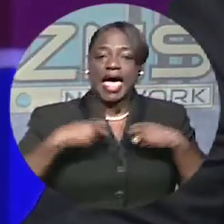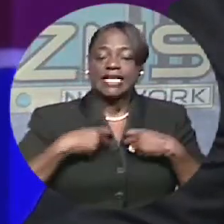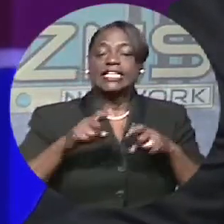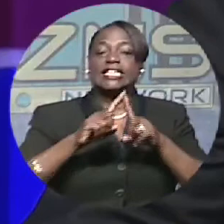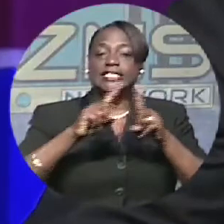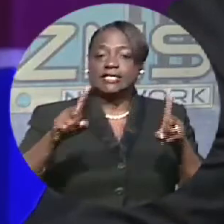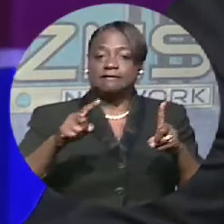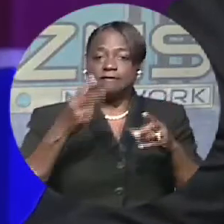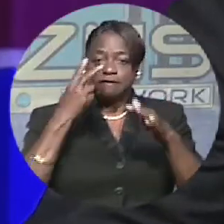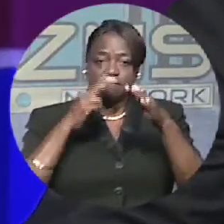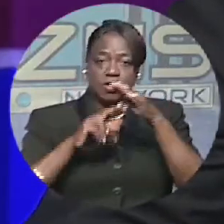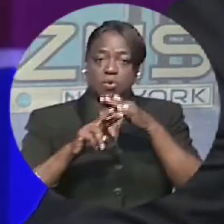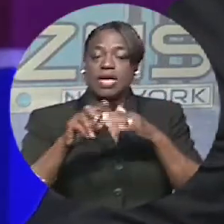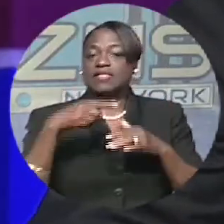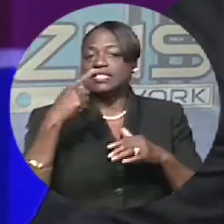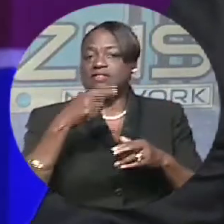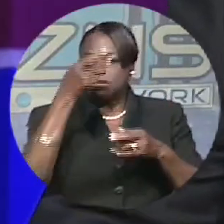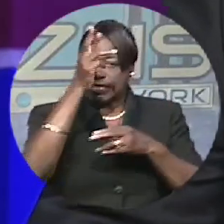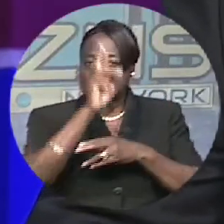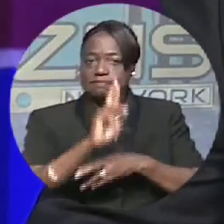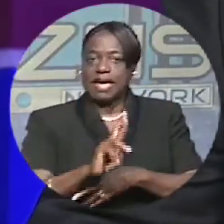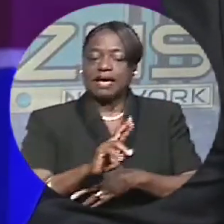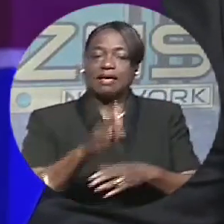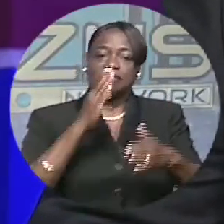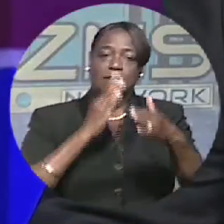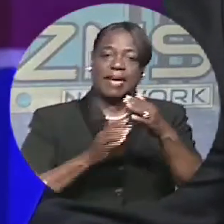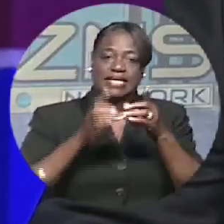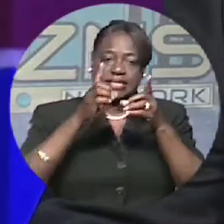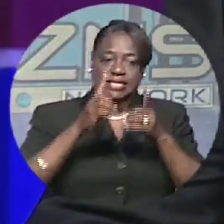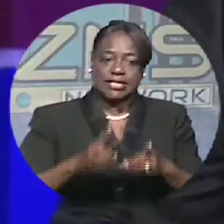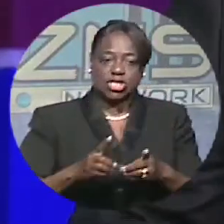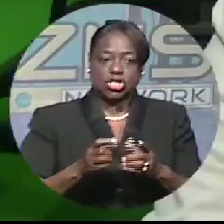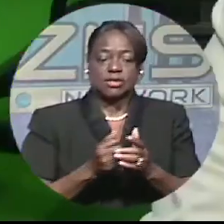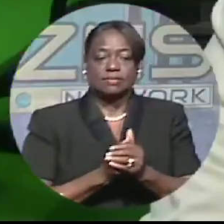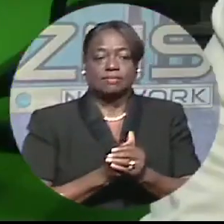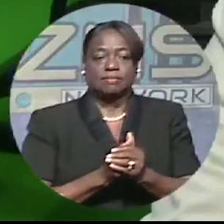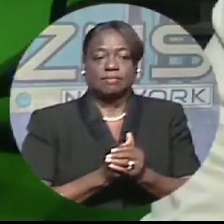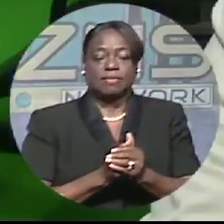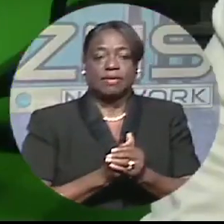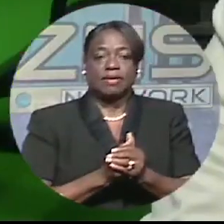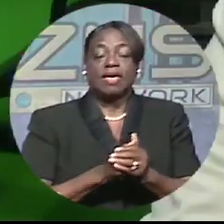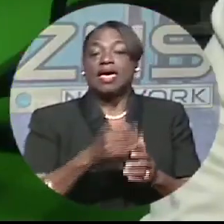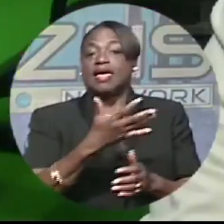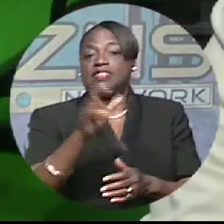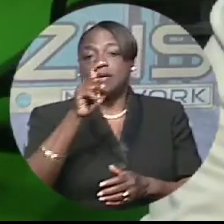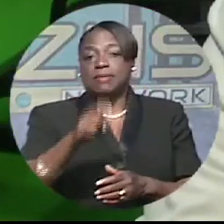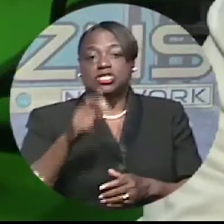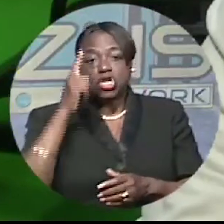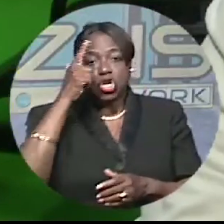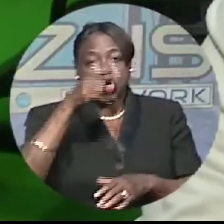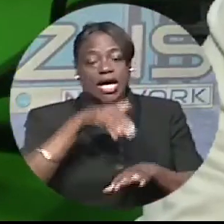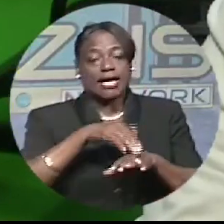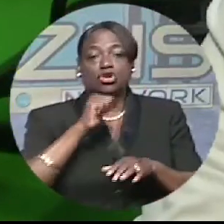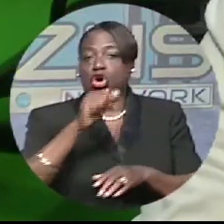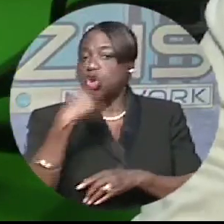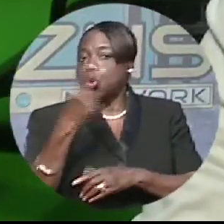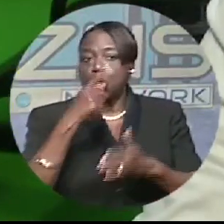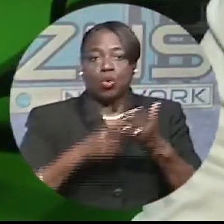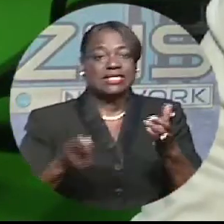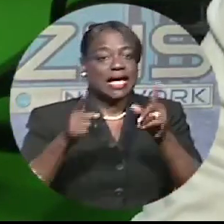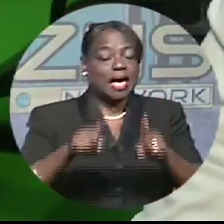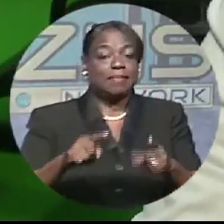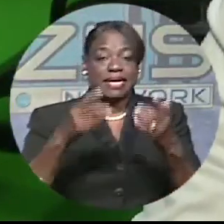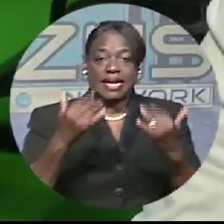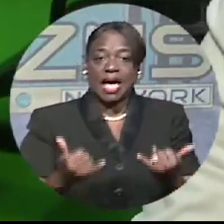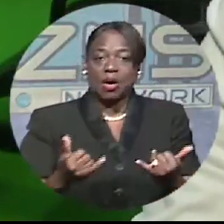they respect the bank's decision in this instance. They have to look at not only what is happening now, they're